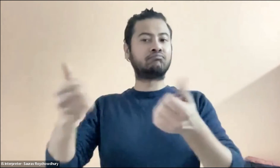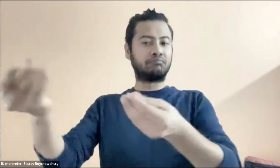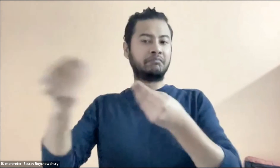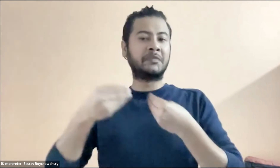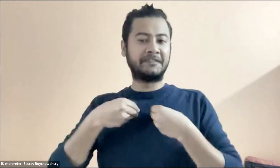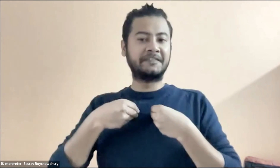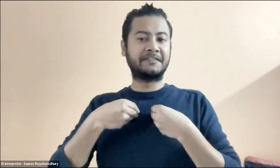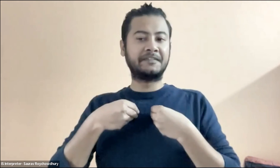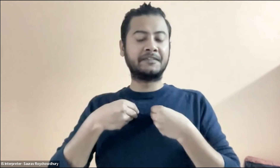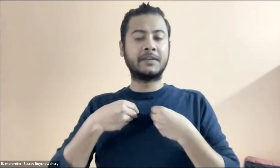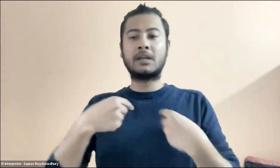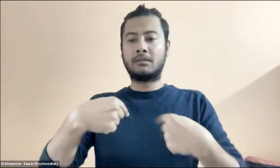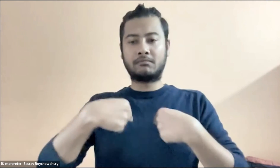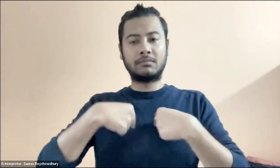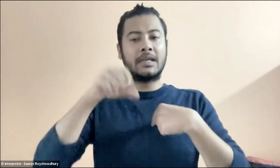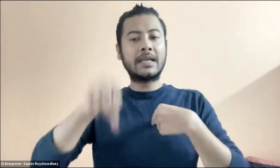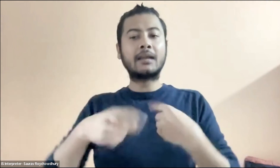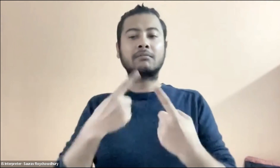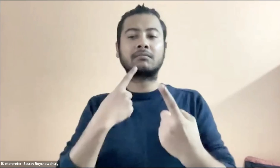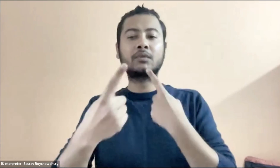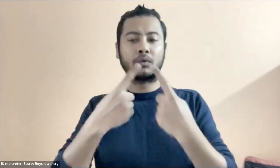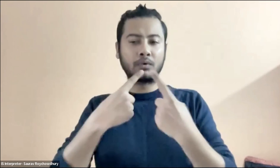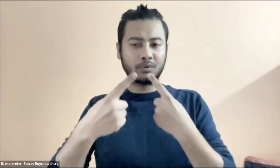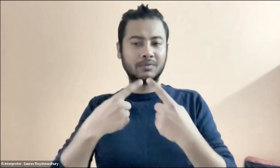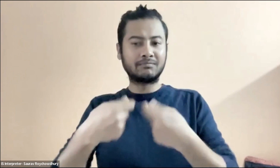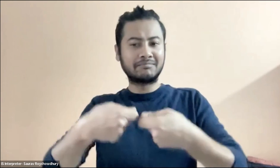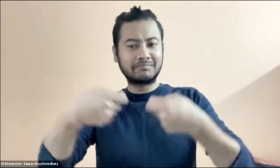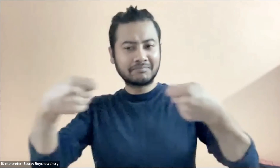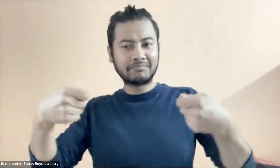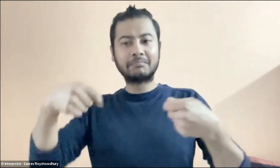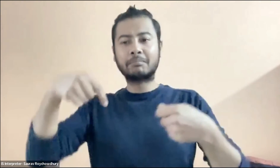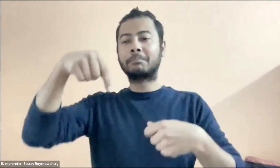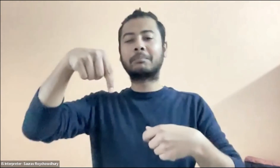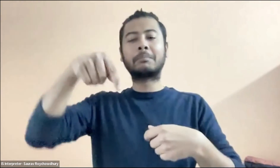can talk about it, but this is not the right time to do it. But